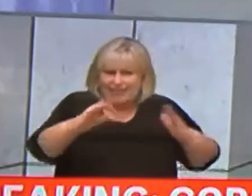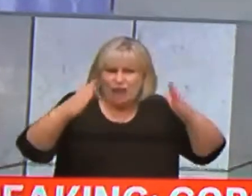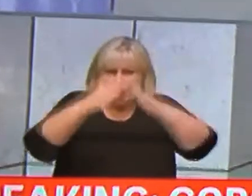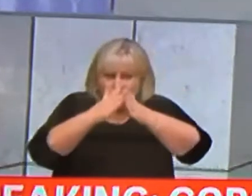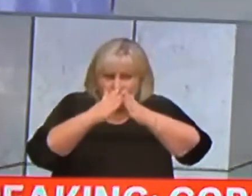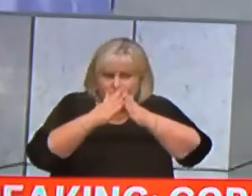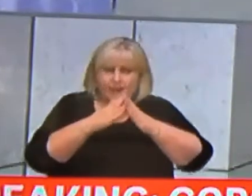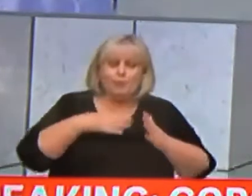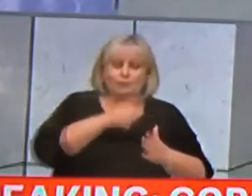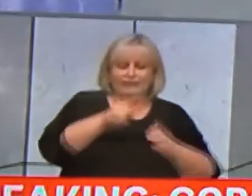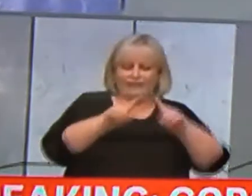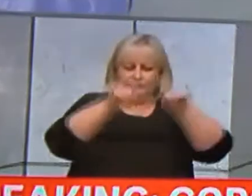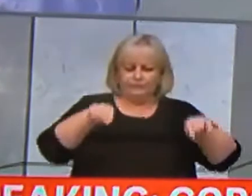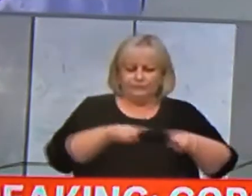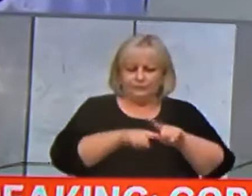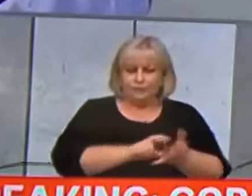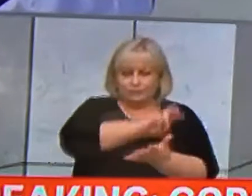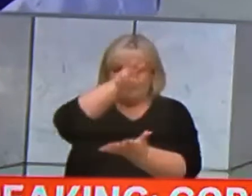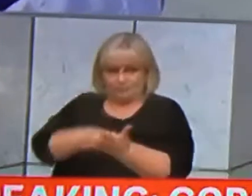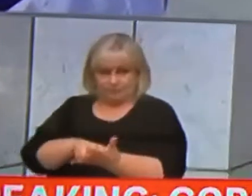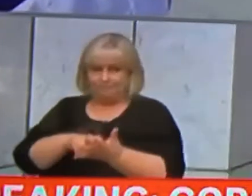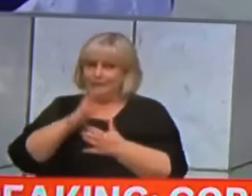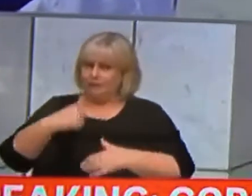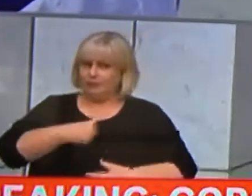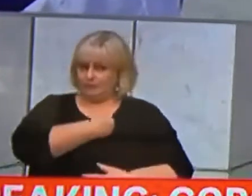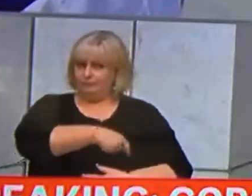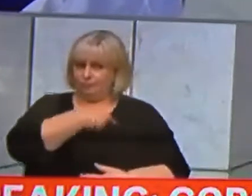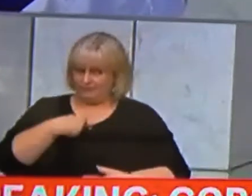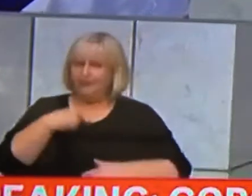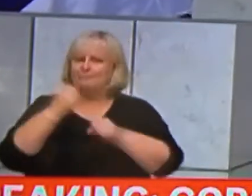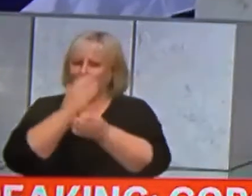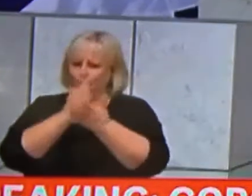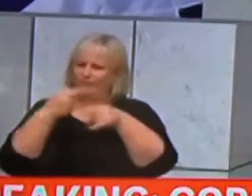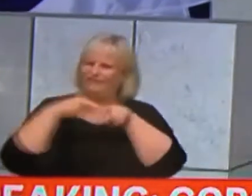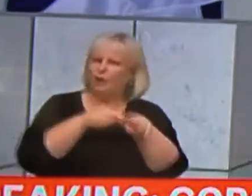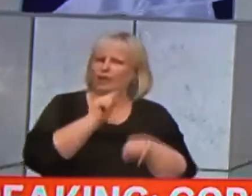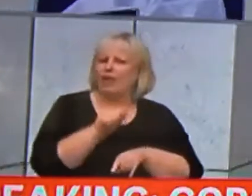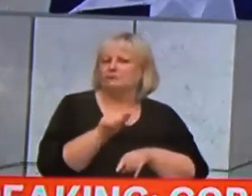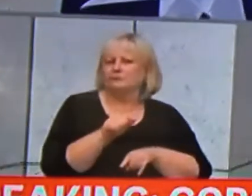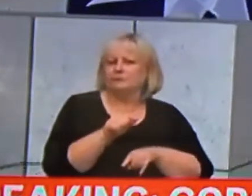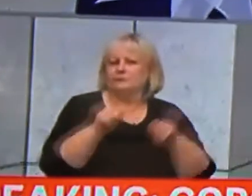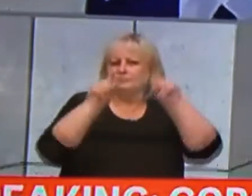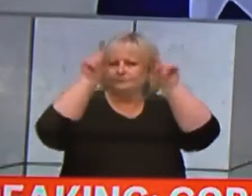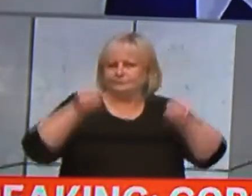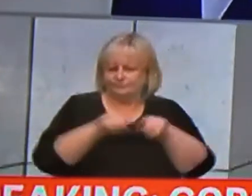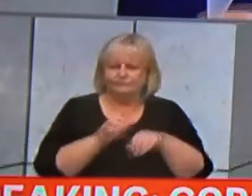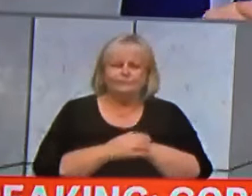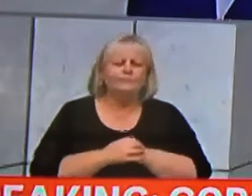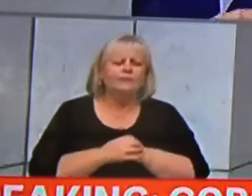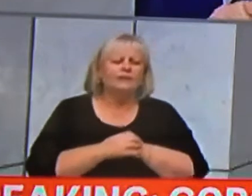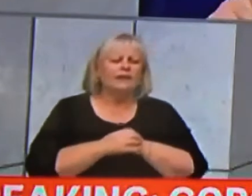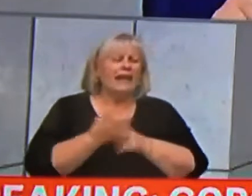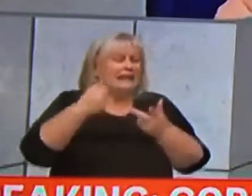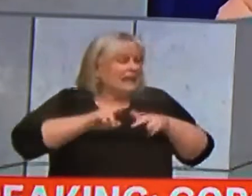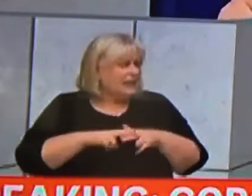so sworn that they would be at, to ensure we get compliance with the self-isolation. Again,